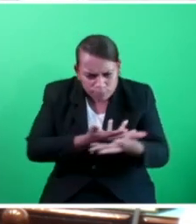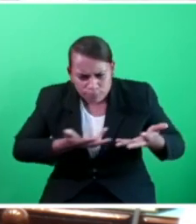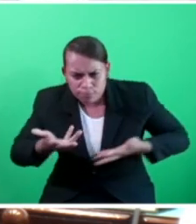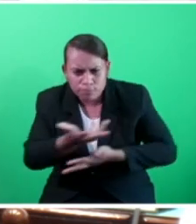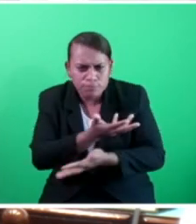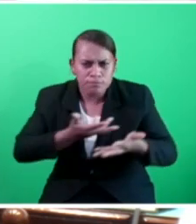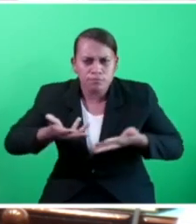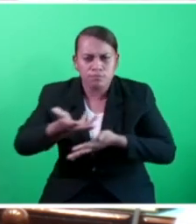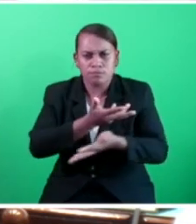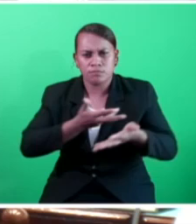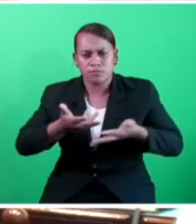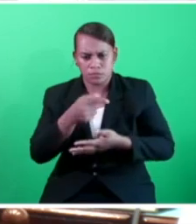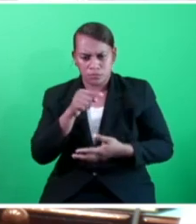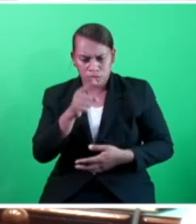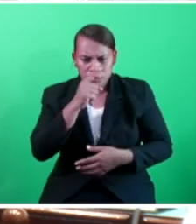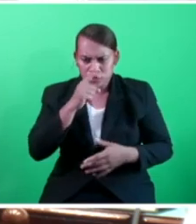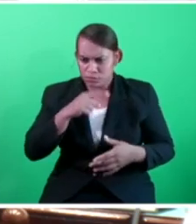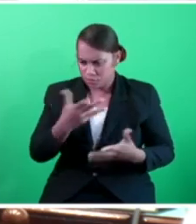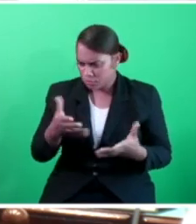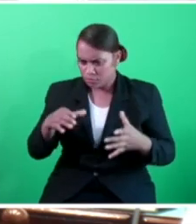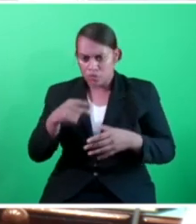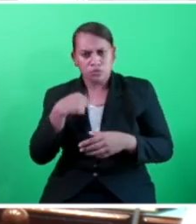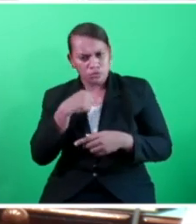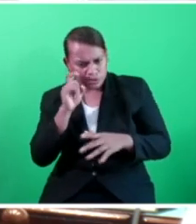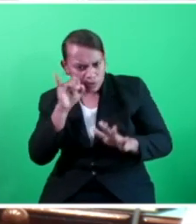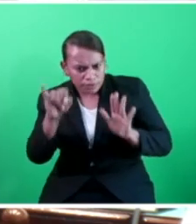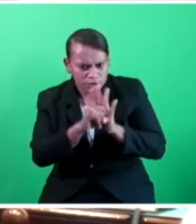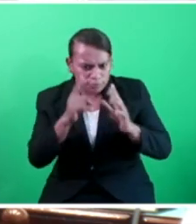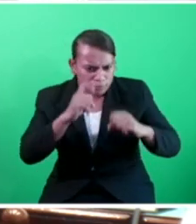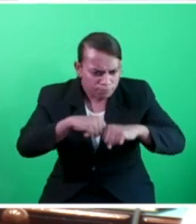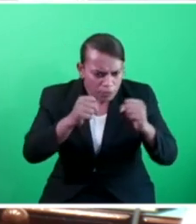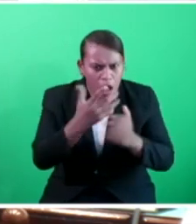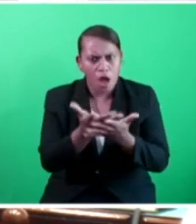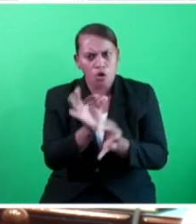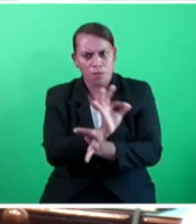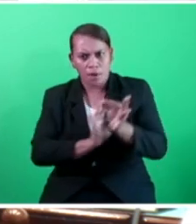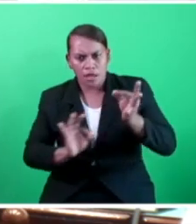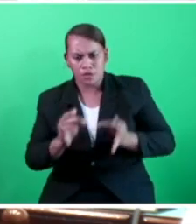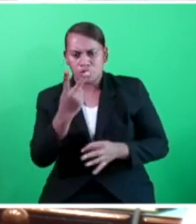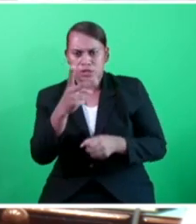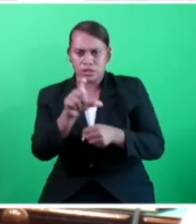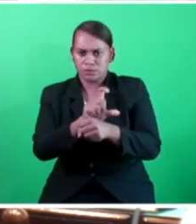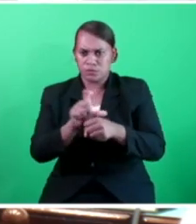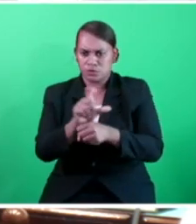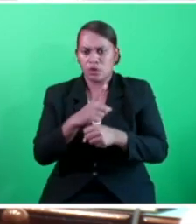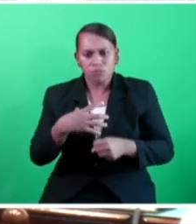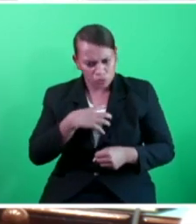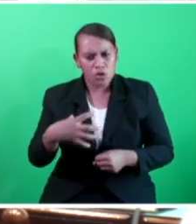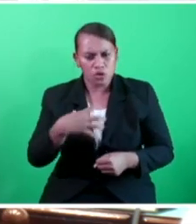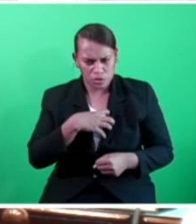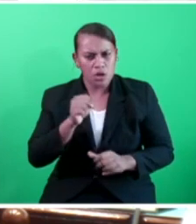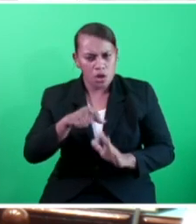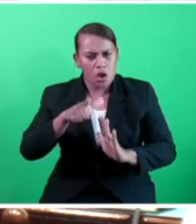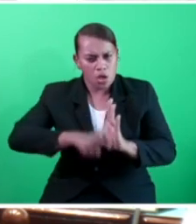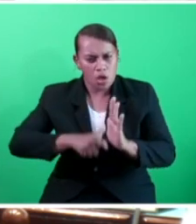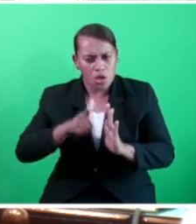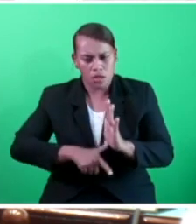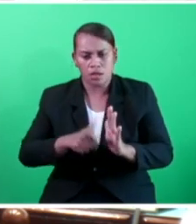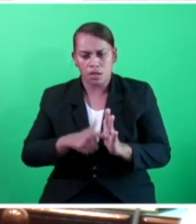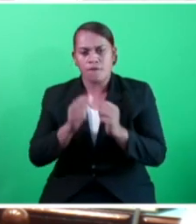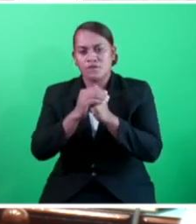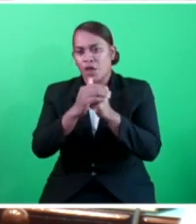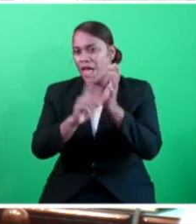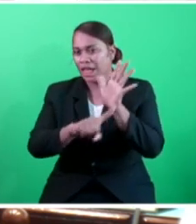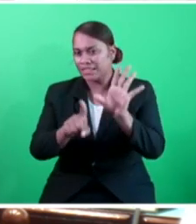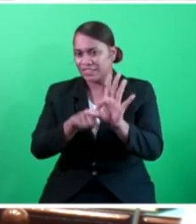we identified substitutes for these two chemicals, which has much lower impact on the environment and